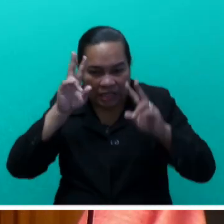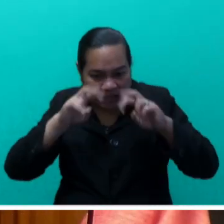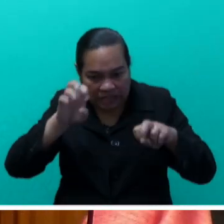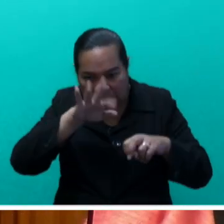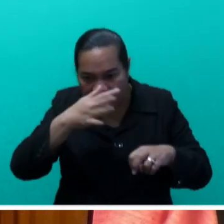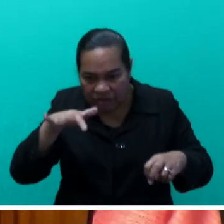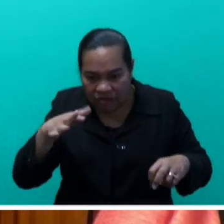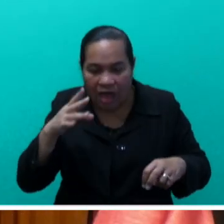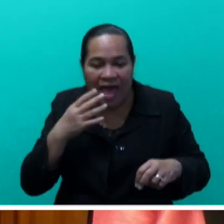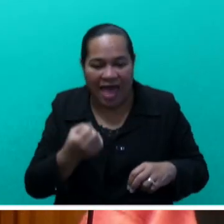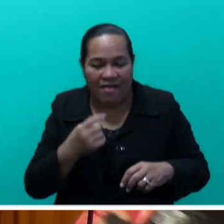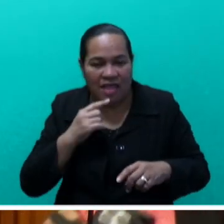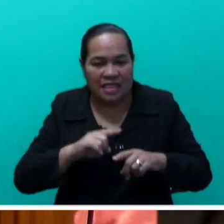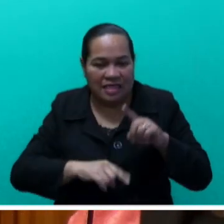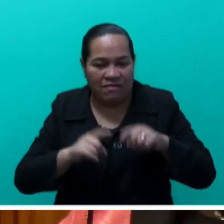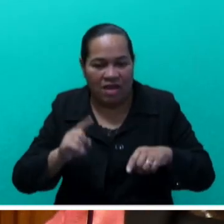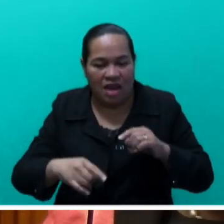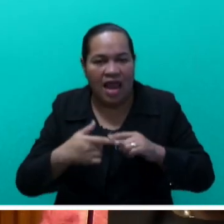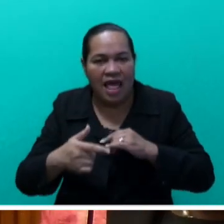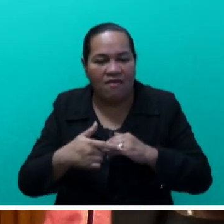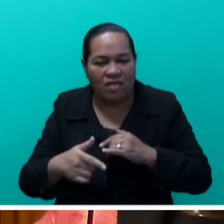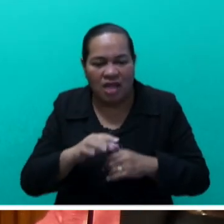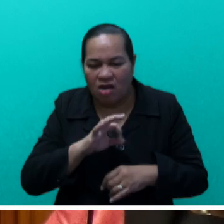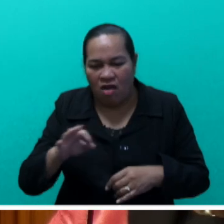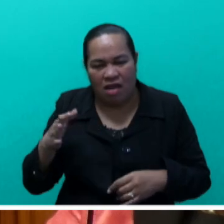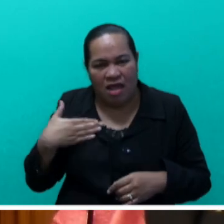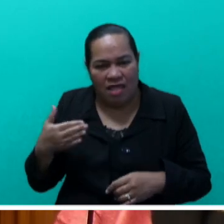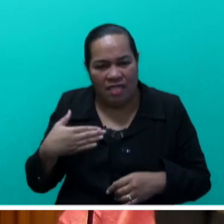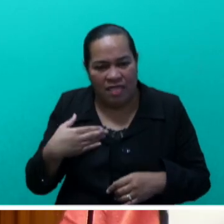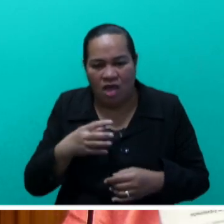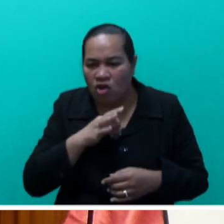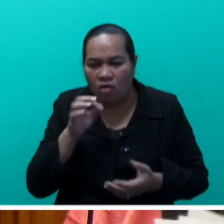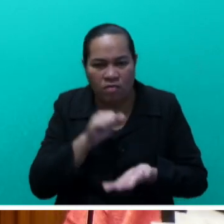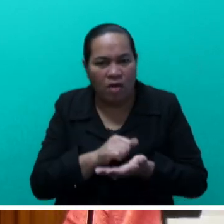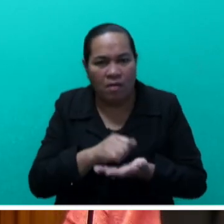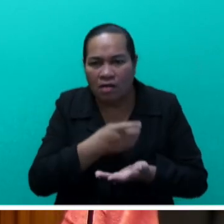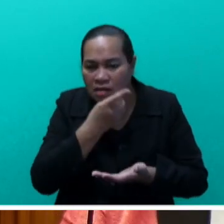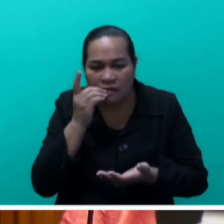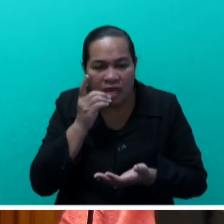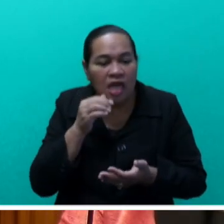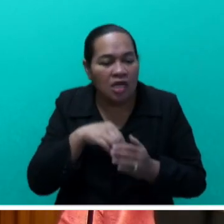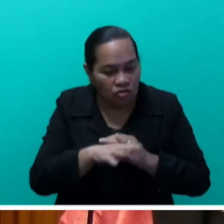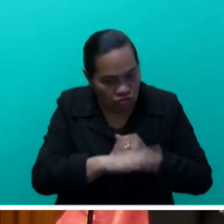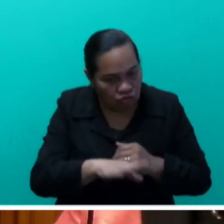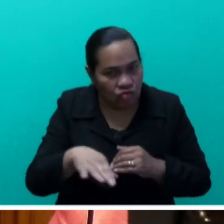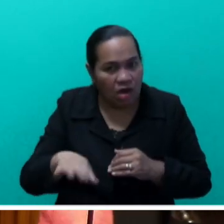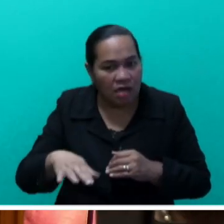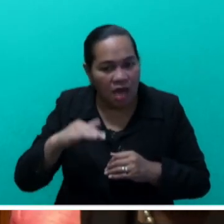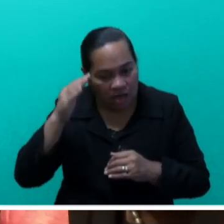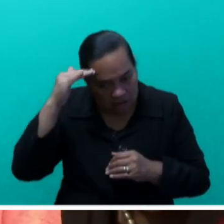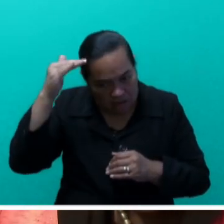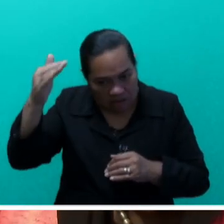significant level of unhealthy dietary practice in our older children, adolescents, and adults,